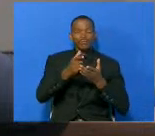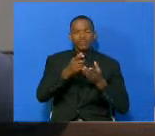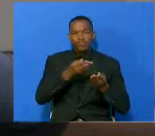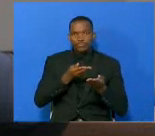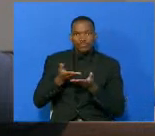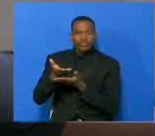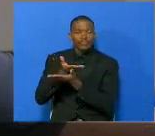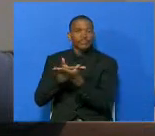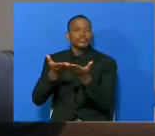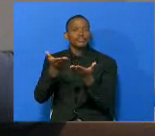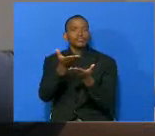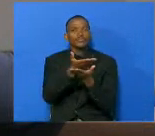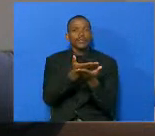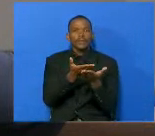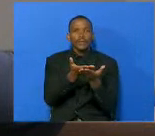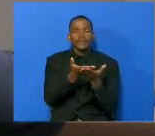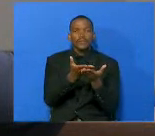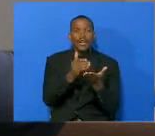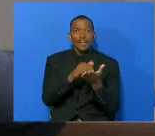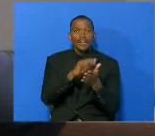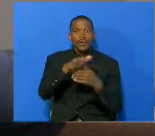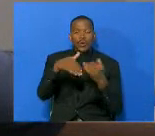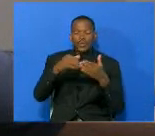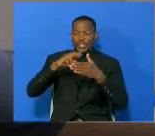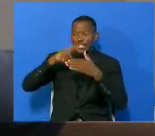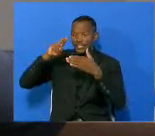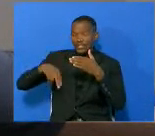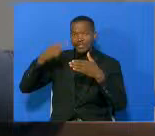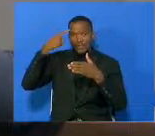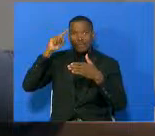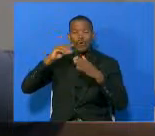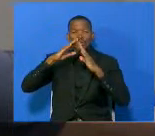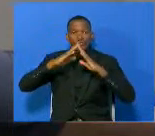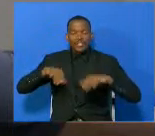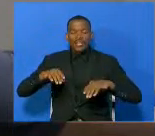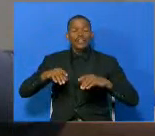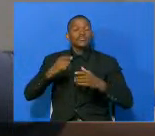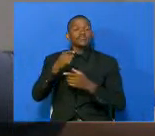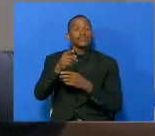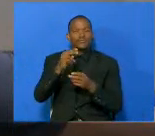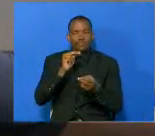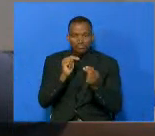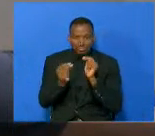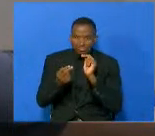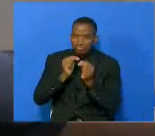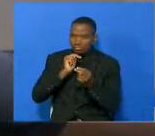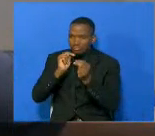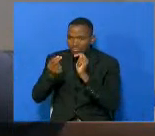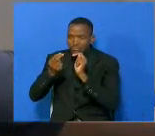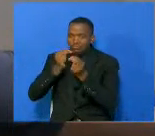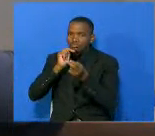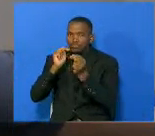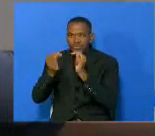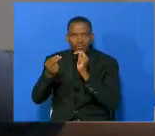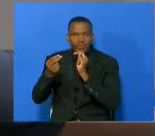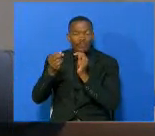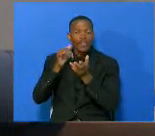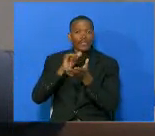cordially. The outcome of today's negotiations is that